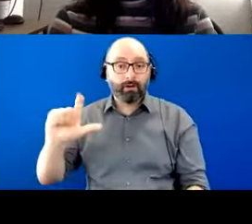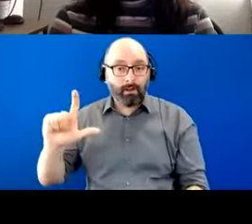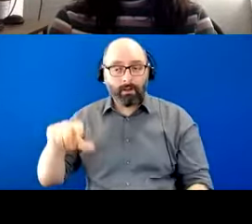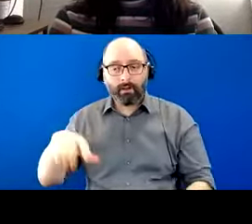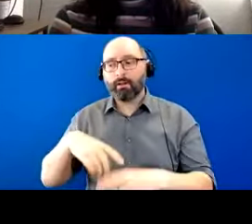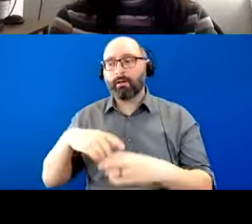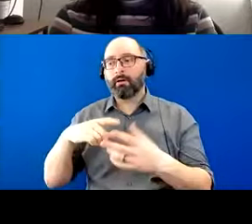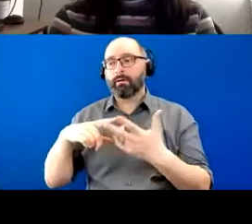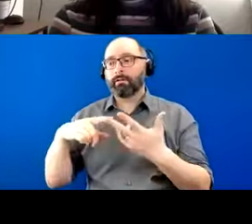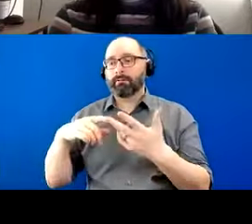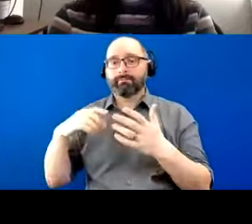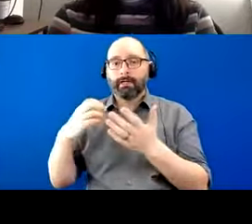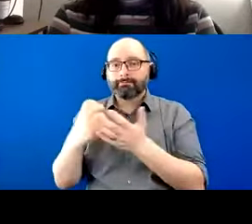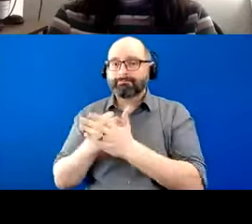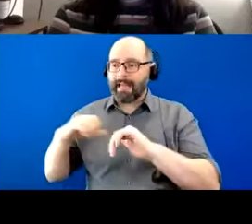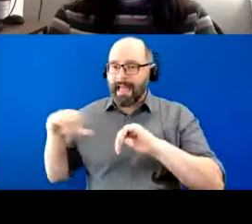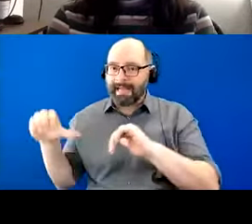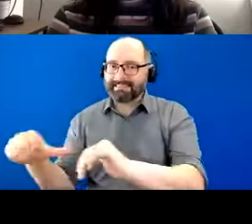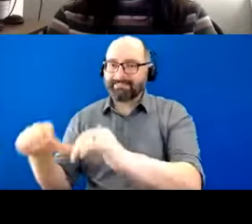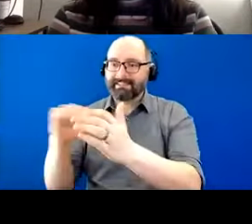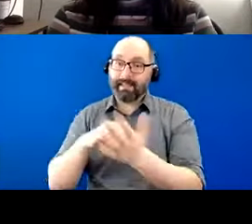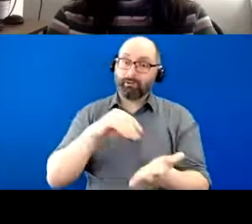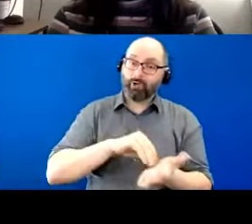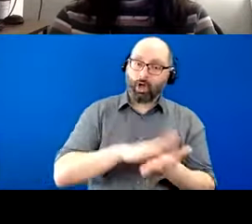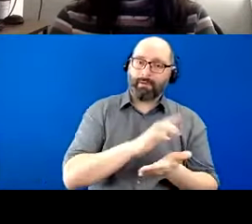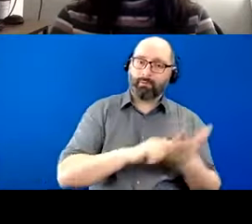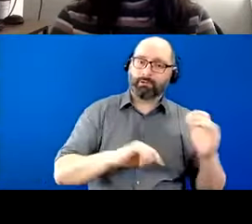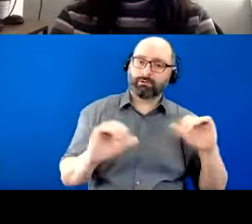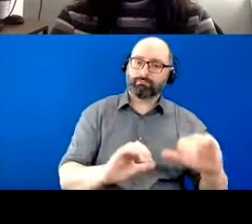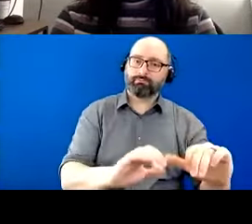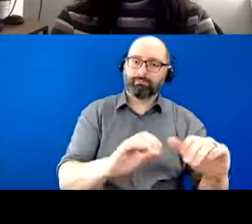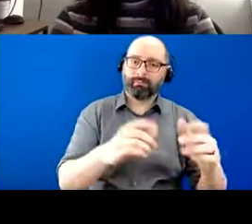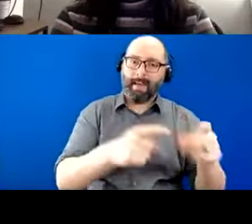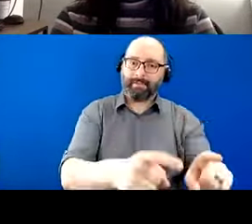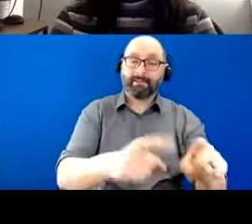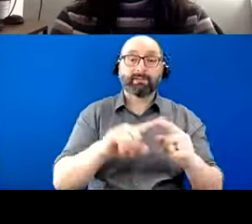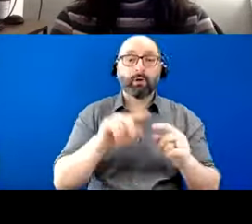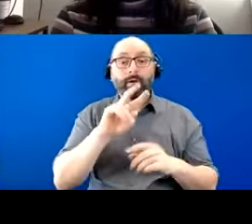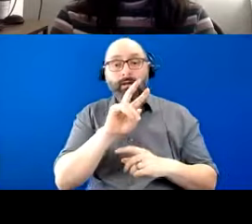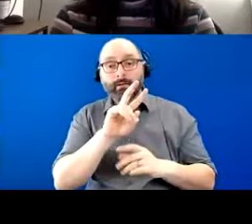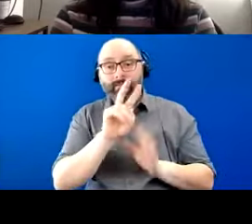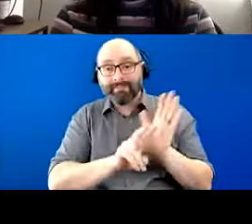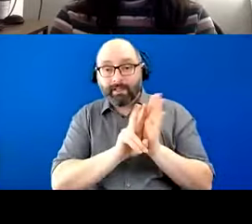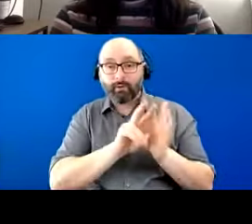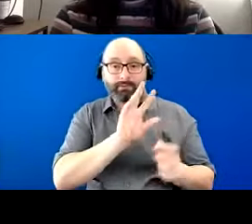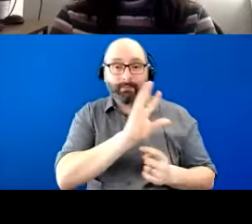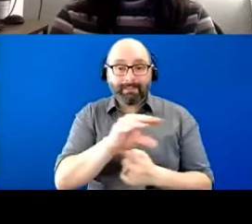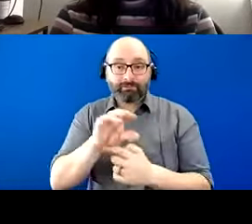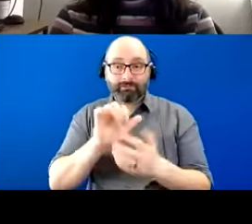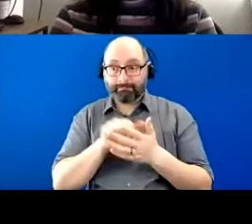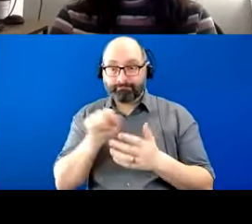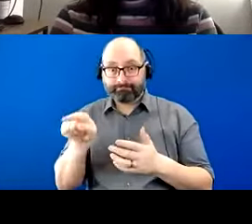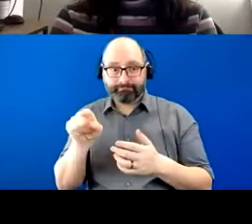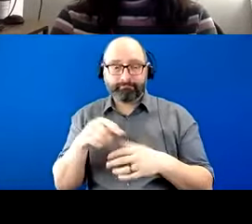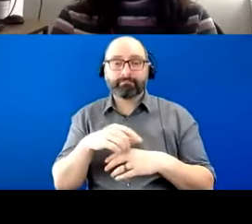doing activities that kind of document what's going on. So through the videos and pictures that she took. It's important to find a